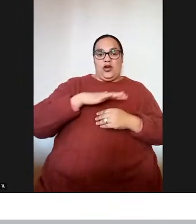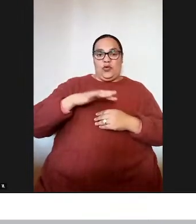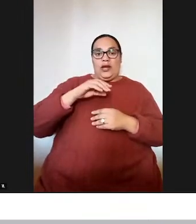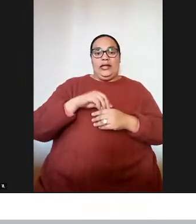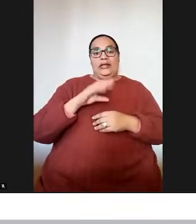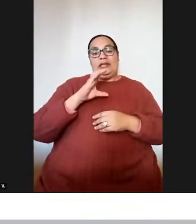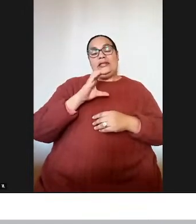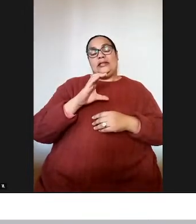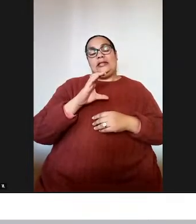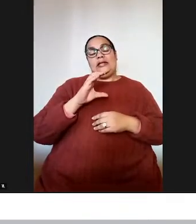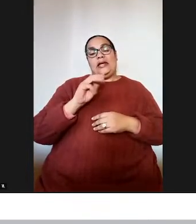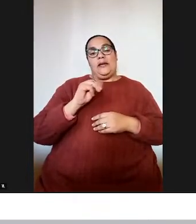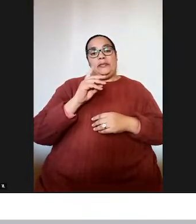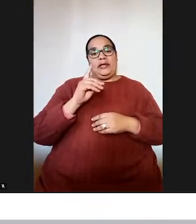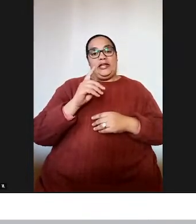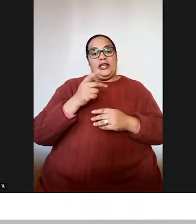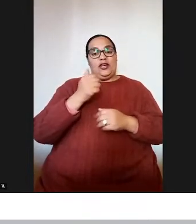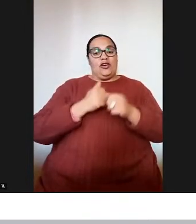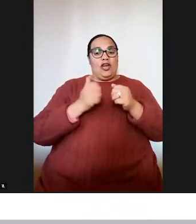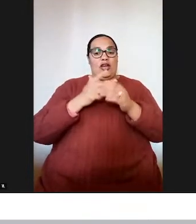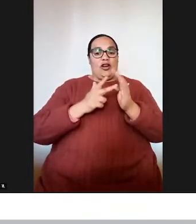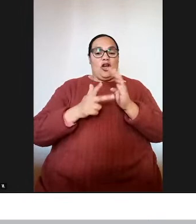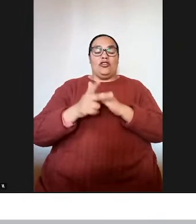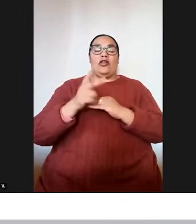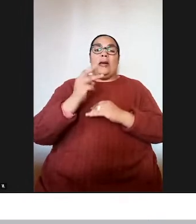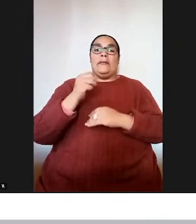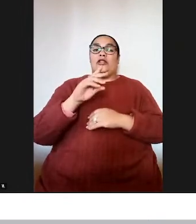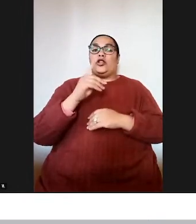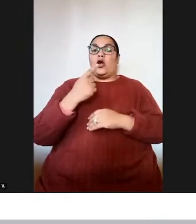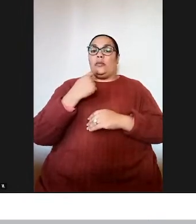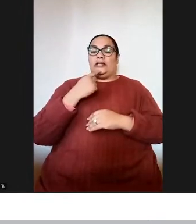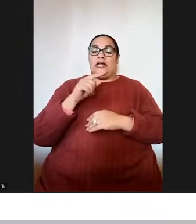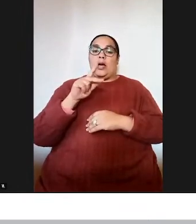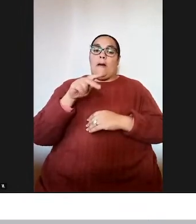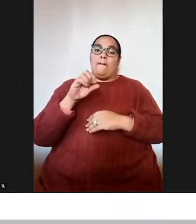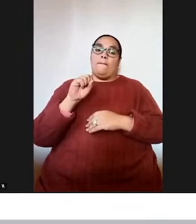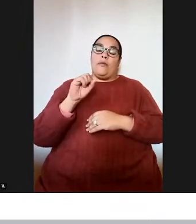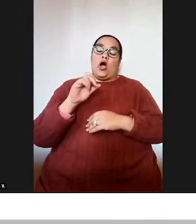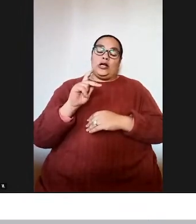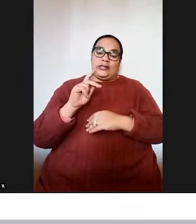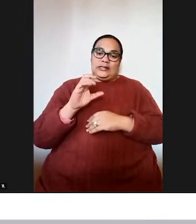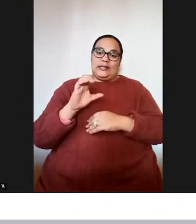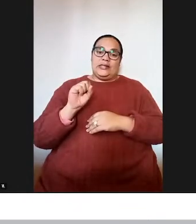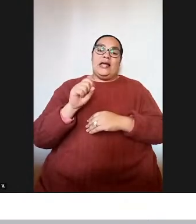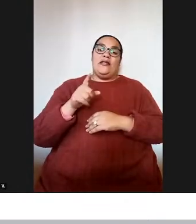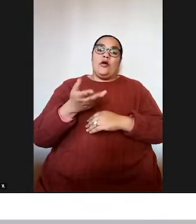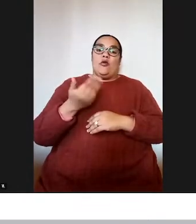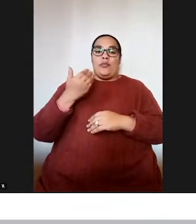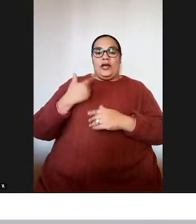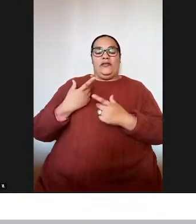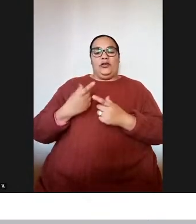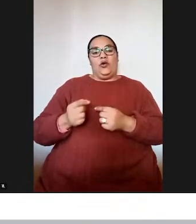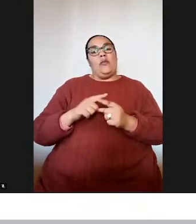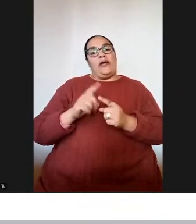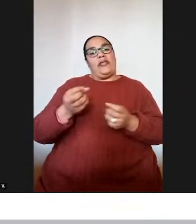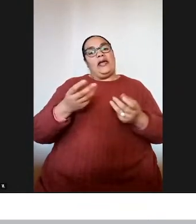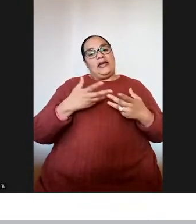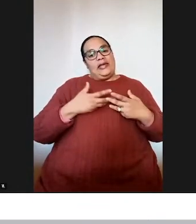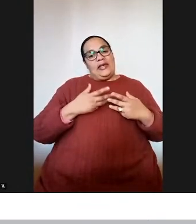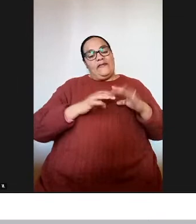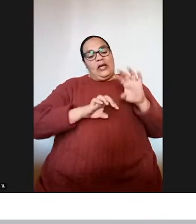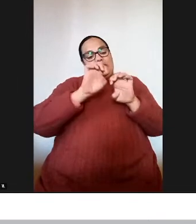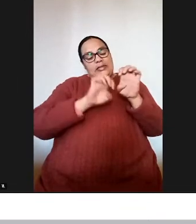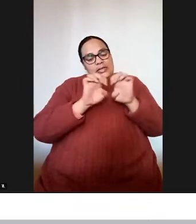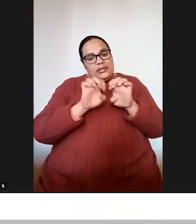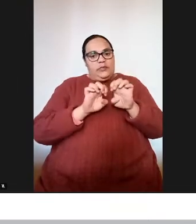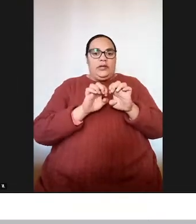garage, I think Mr. Doman has indicated that POX, previously DOCS, had given us an assessment of